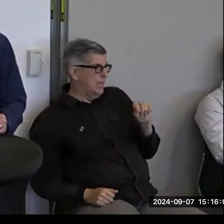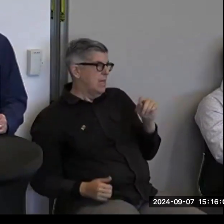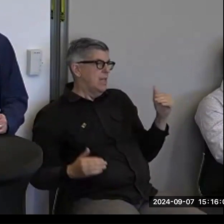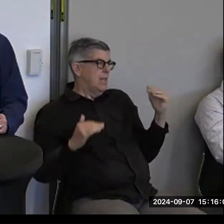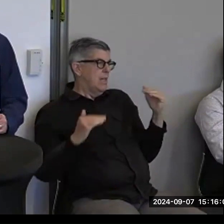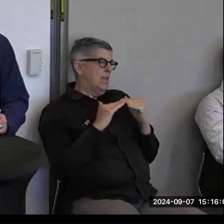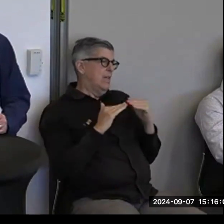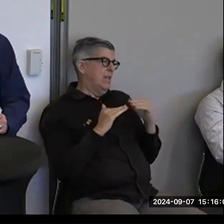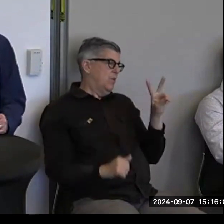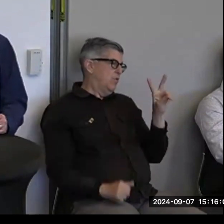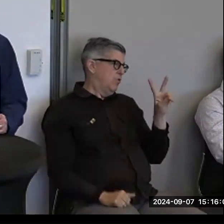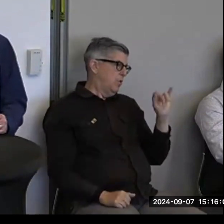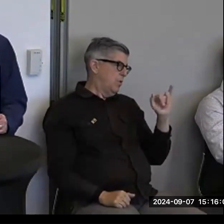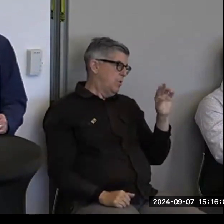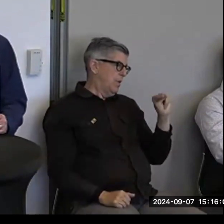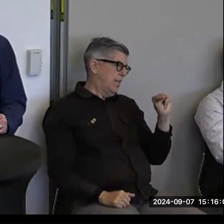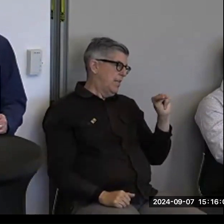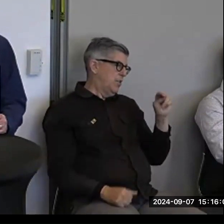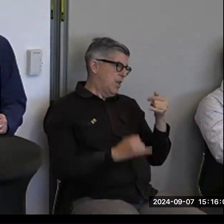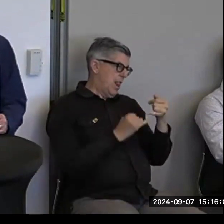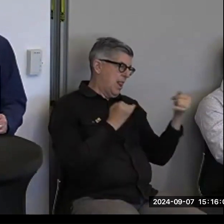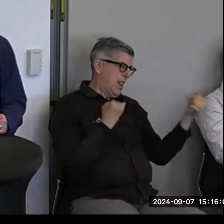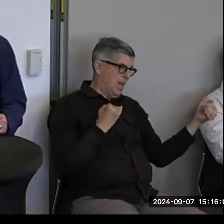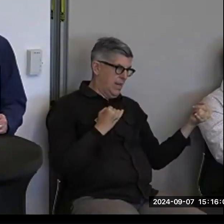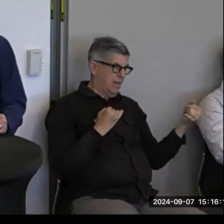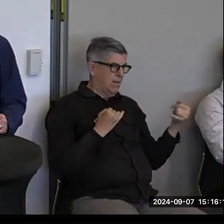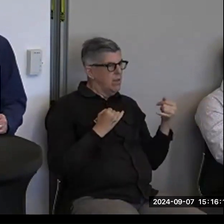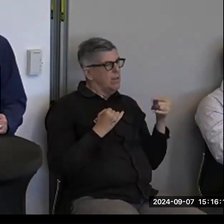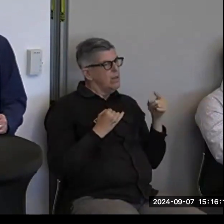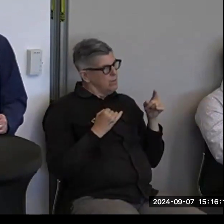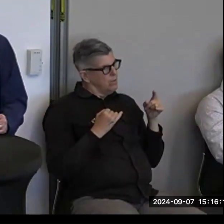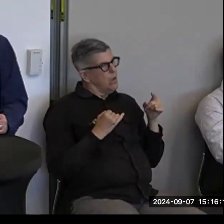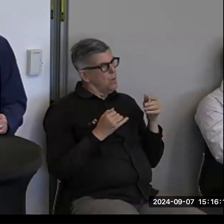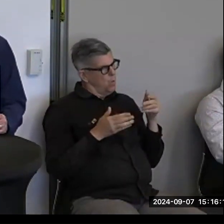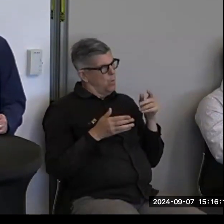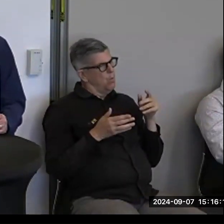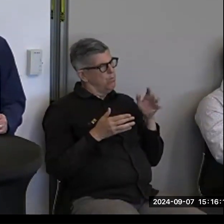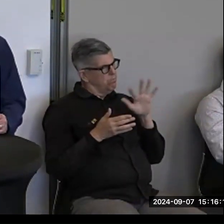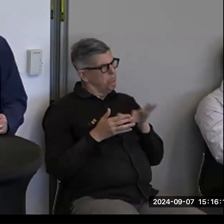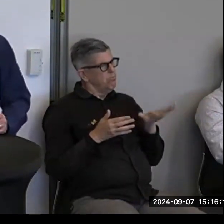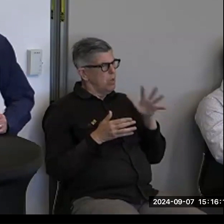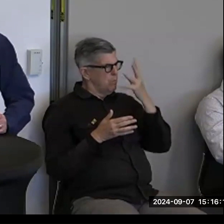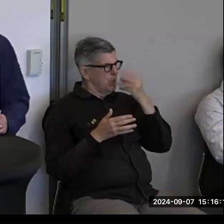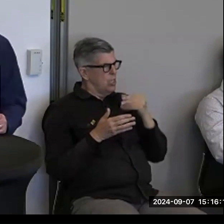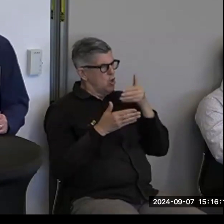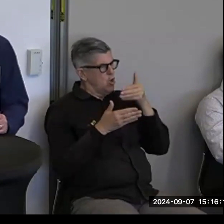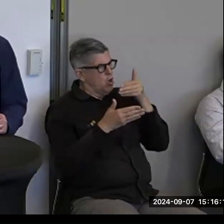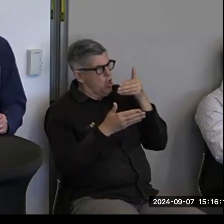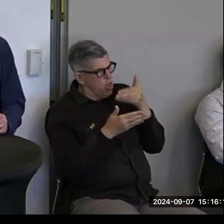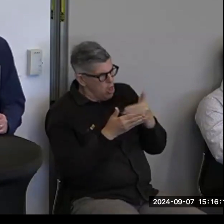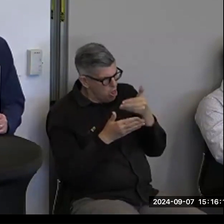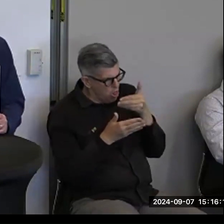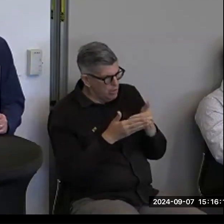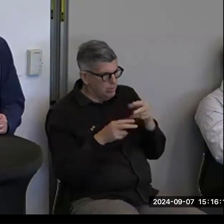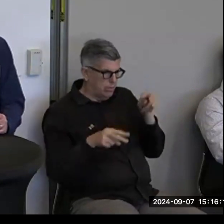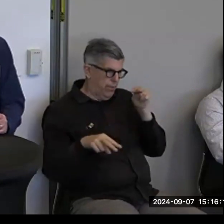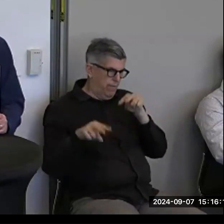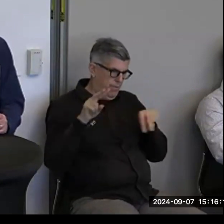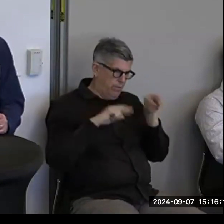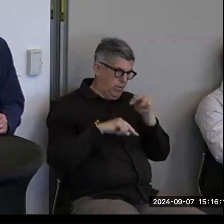line. So that means that we have a fairly close view of what's around this location.